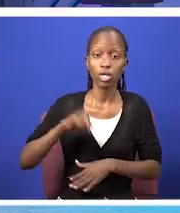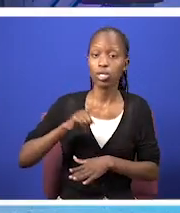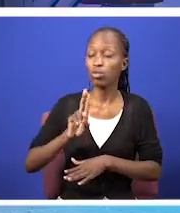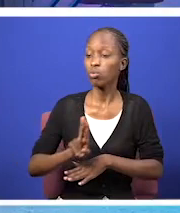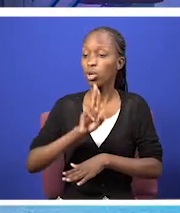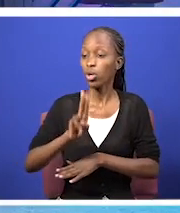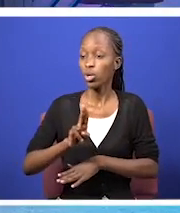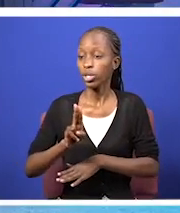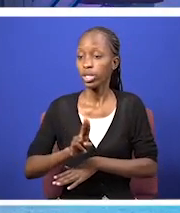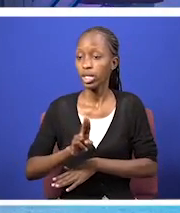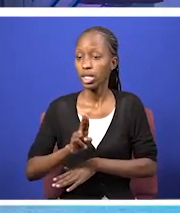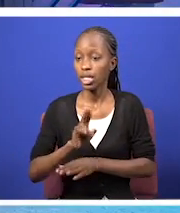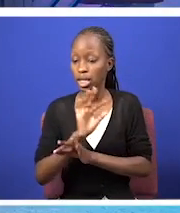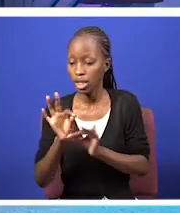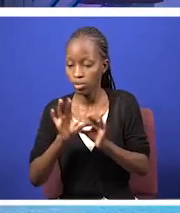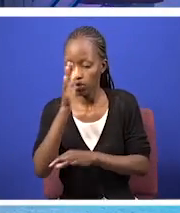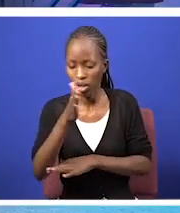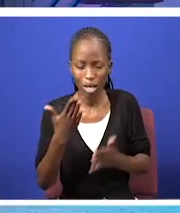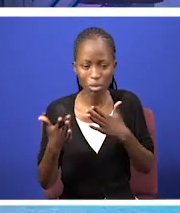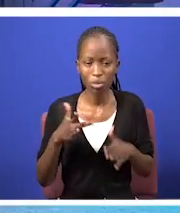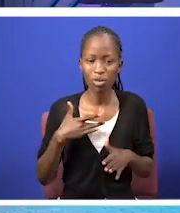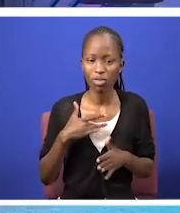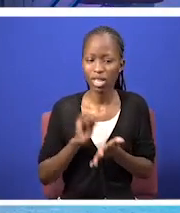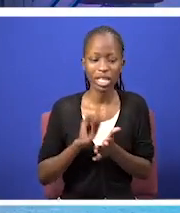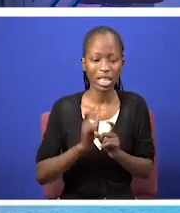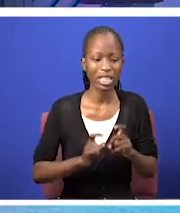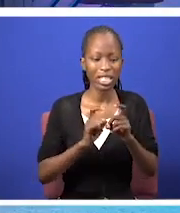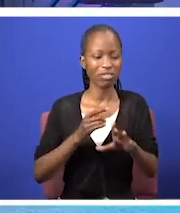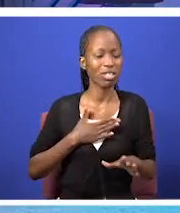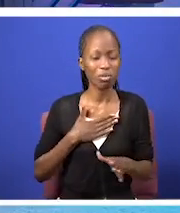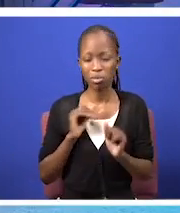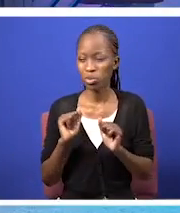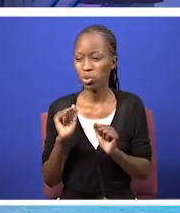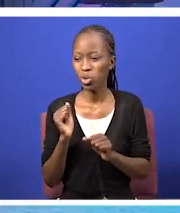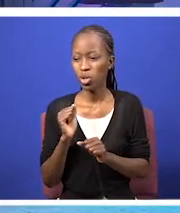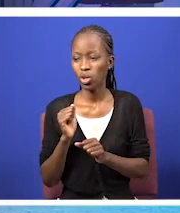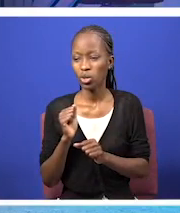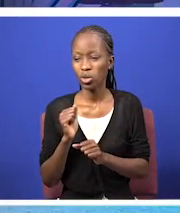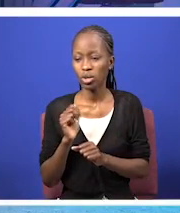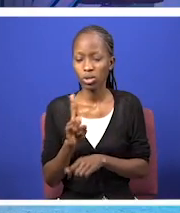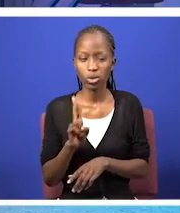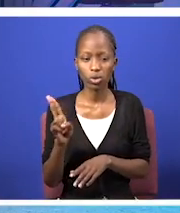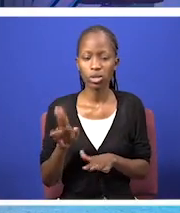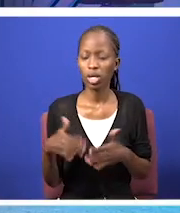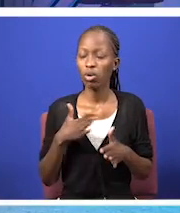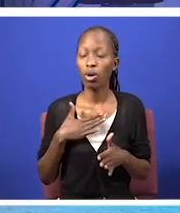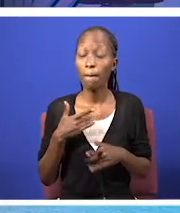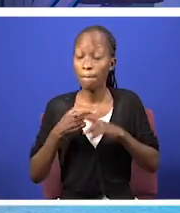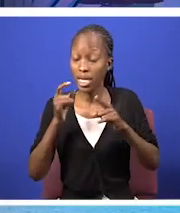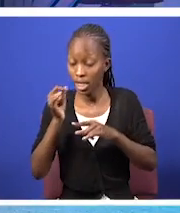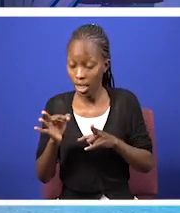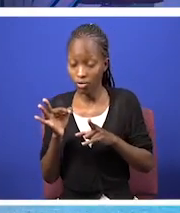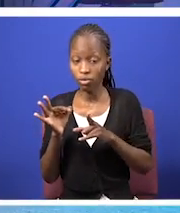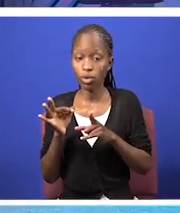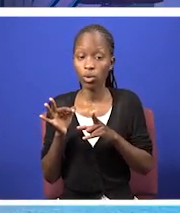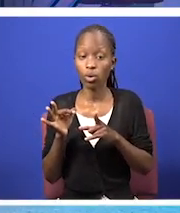in a specific direction. We may feel that, oh, the gift is mine. I can use it wherever I want. But the Spirit of God, if you will